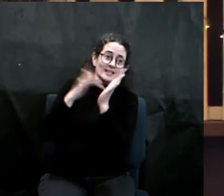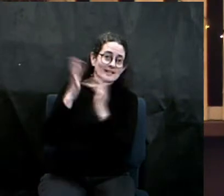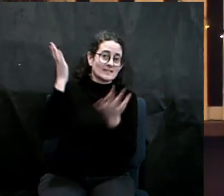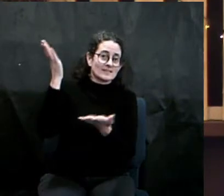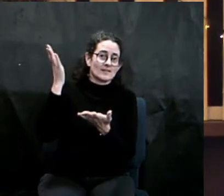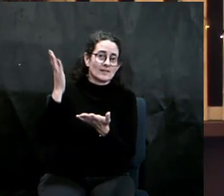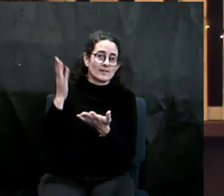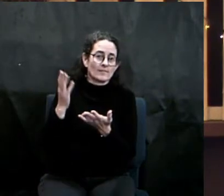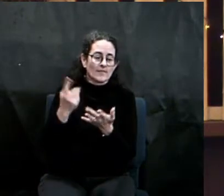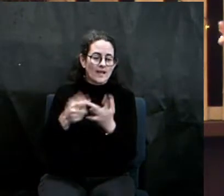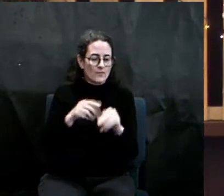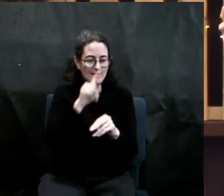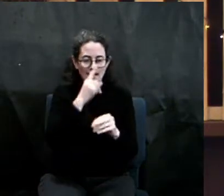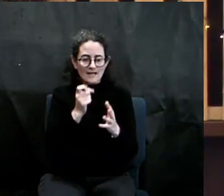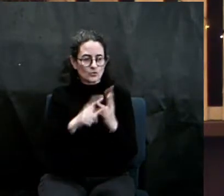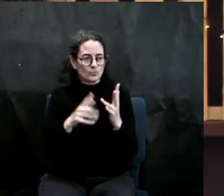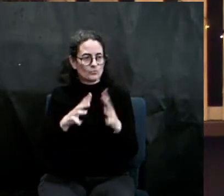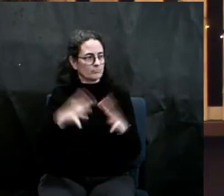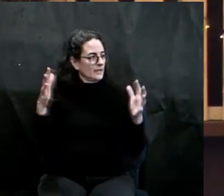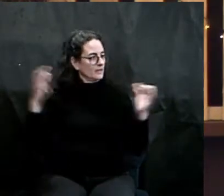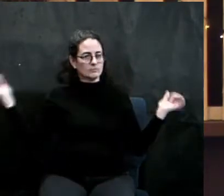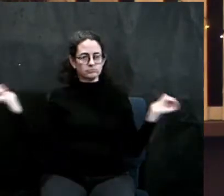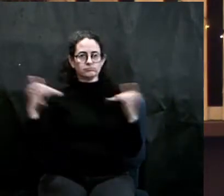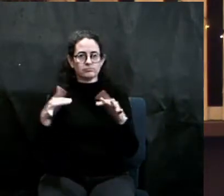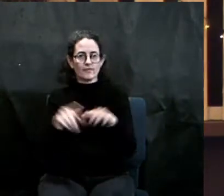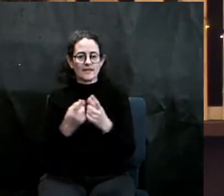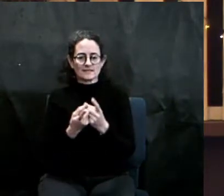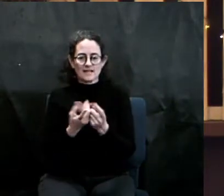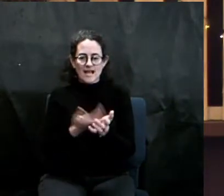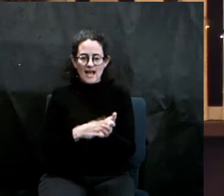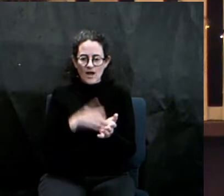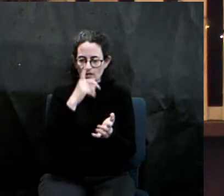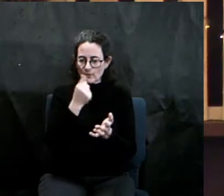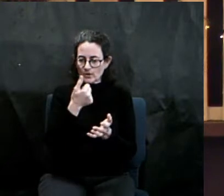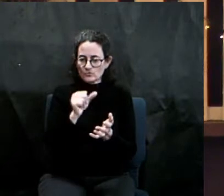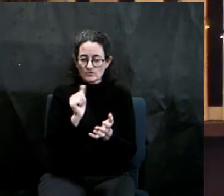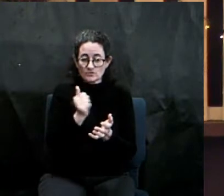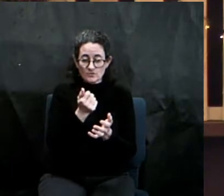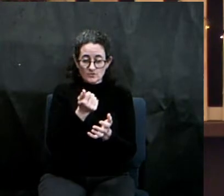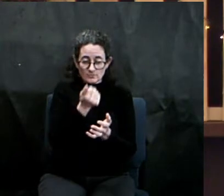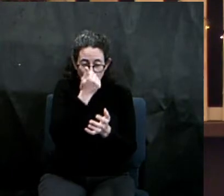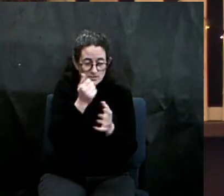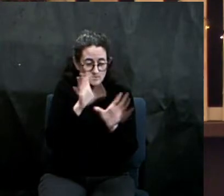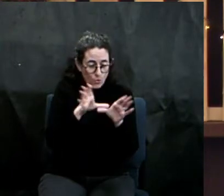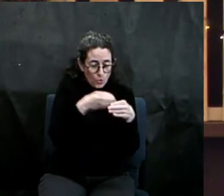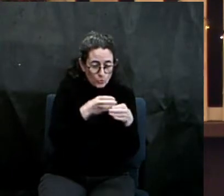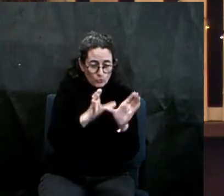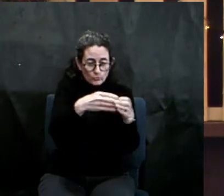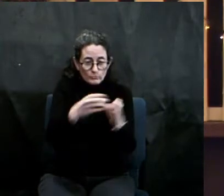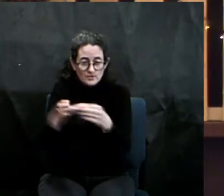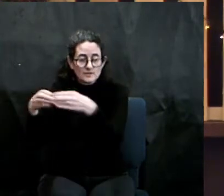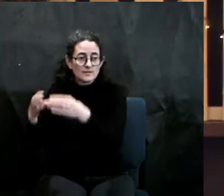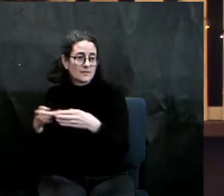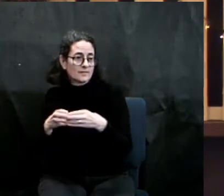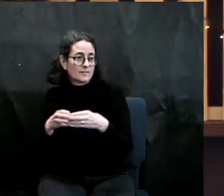If we can't do large-scale events, how could we use smaller group gatherings? Our circumstances, after all, they're gospel opportunities,